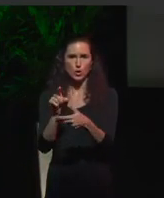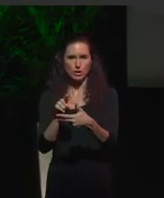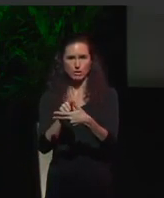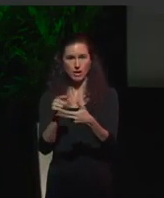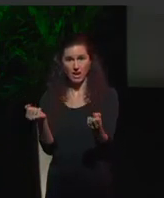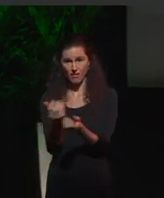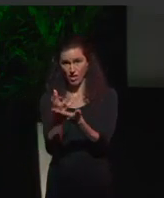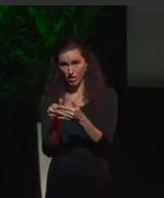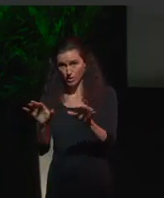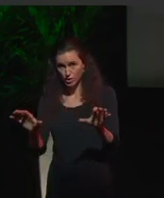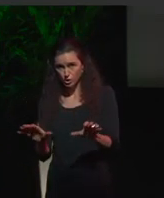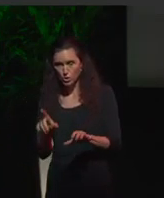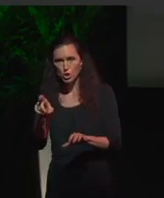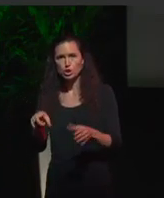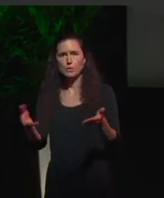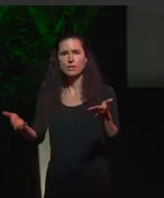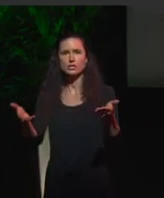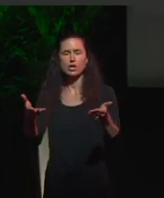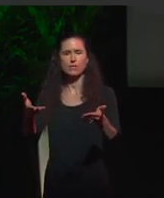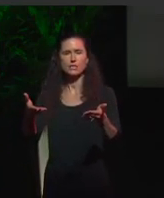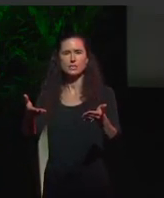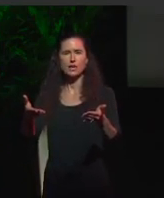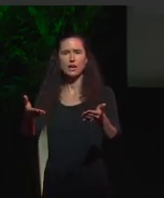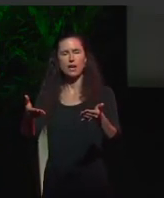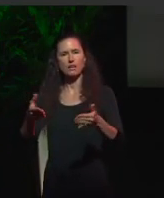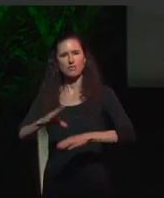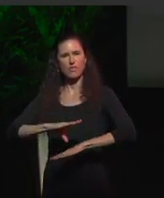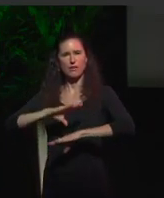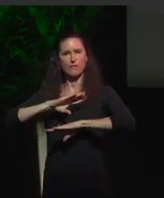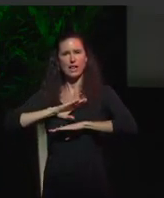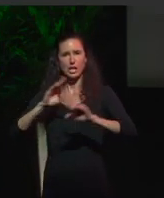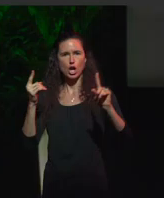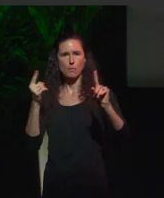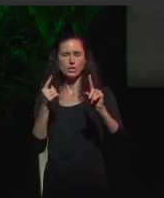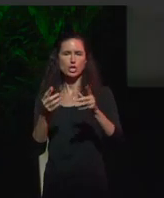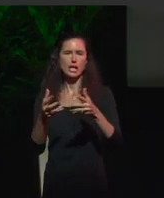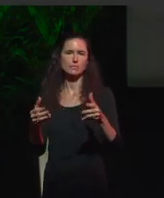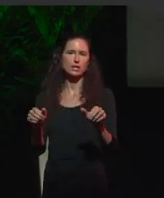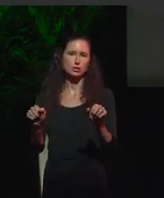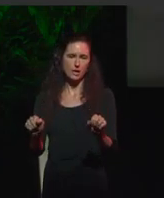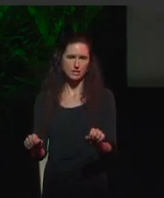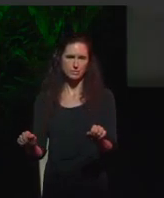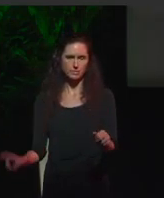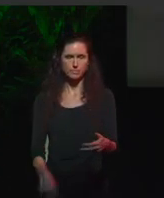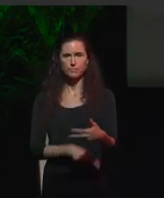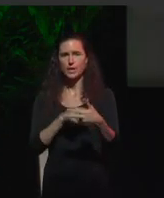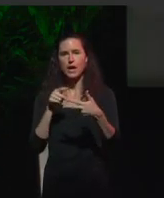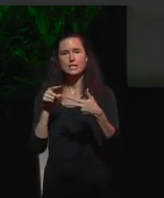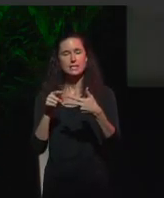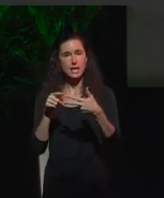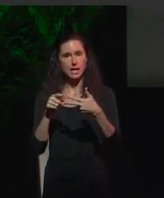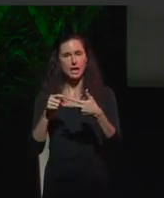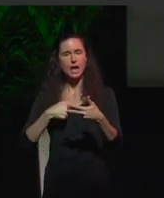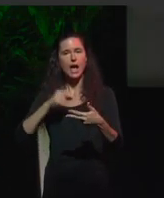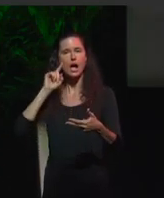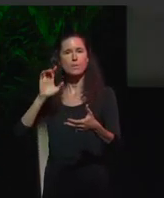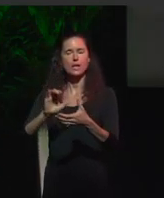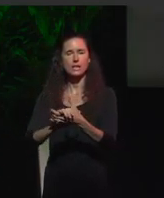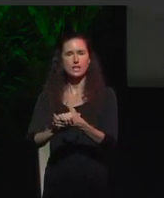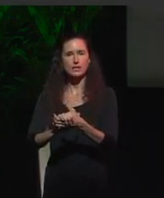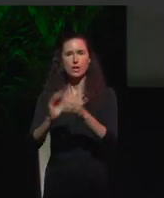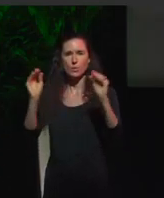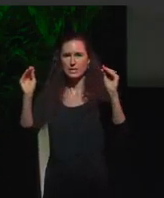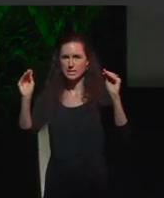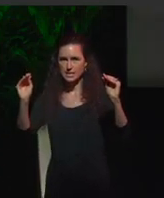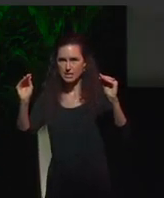everything we do should be in the service of fulfilling our mission as fully as possible. Second, I believe that when it comes to